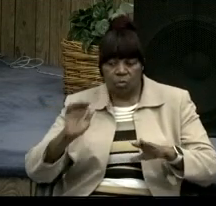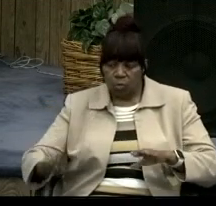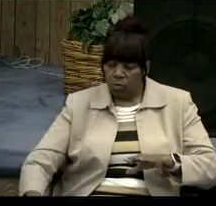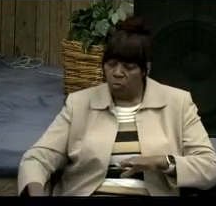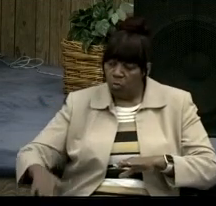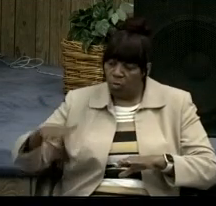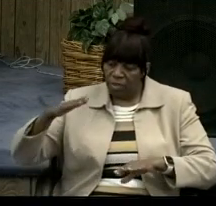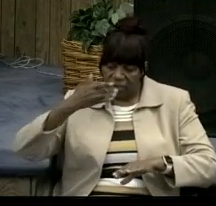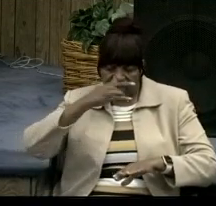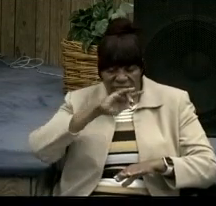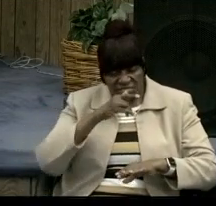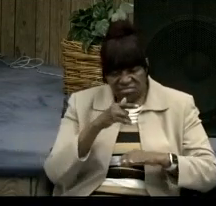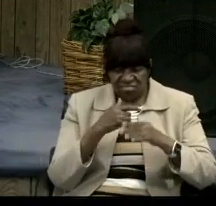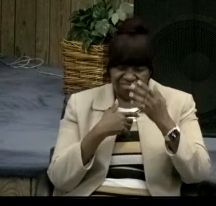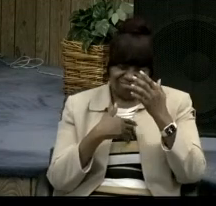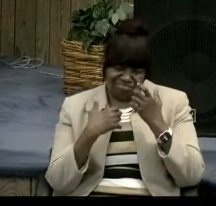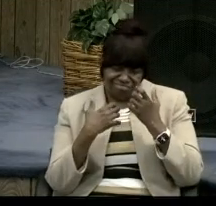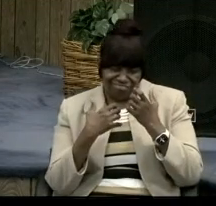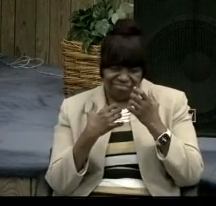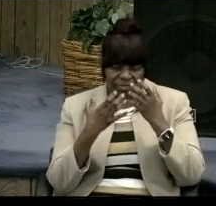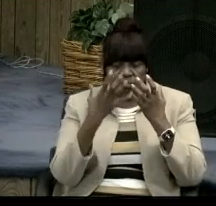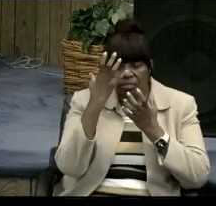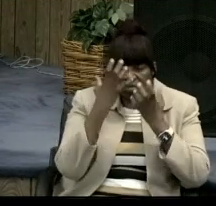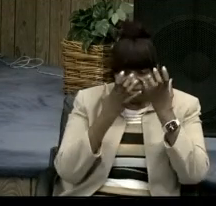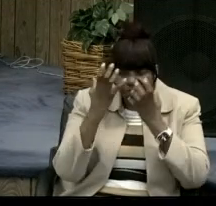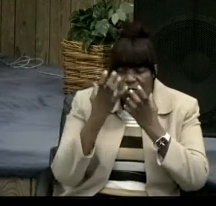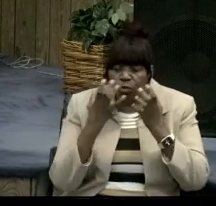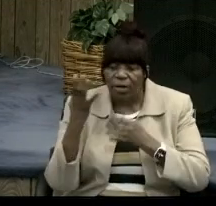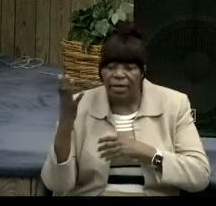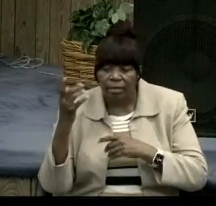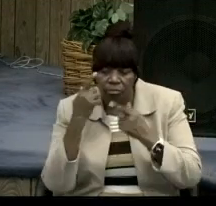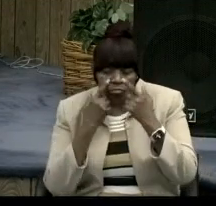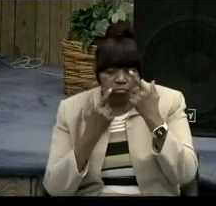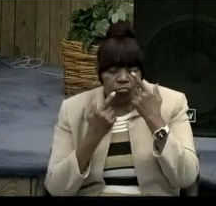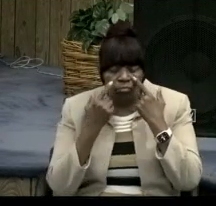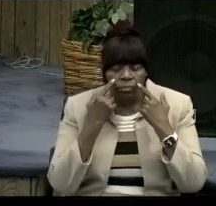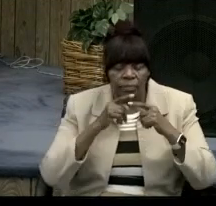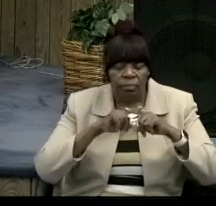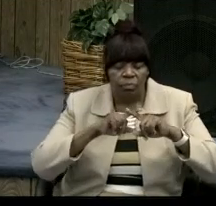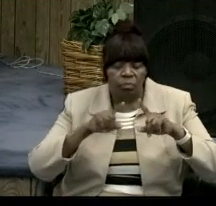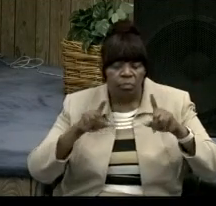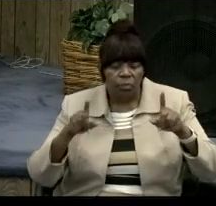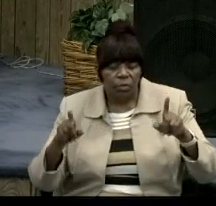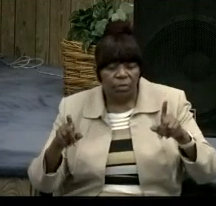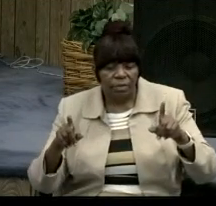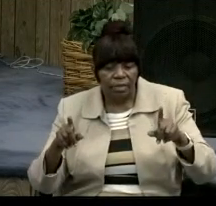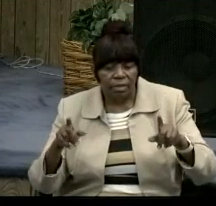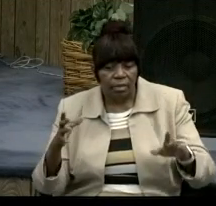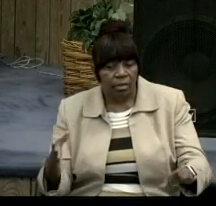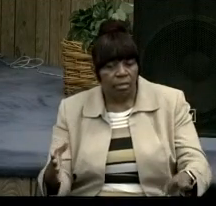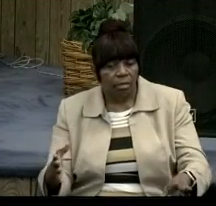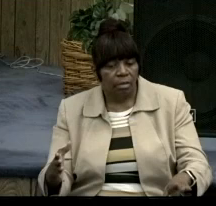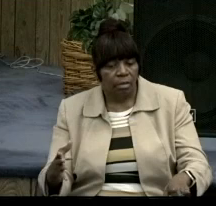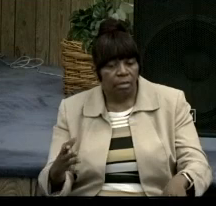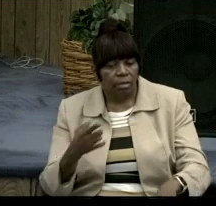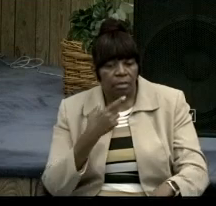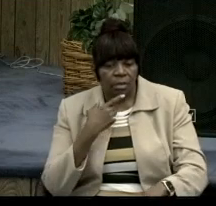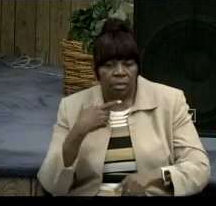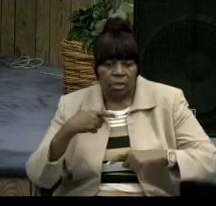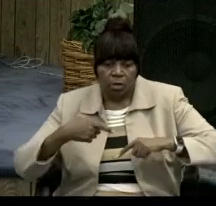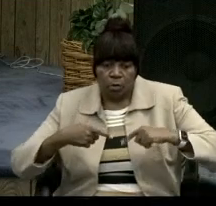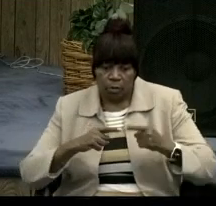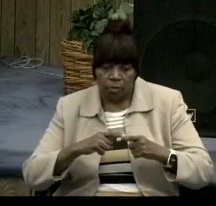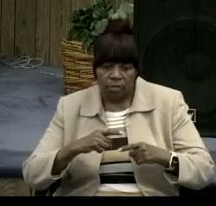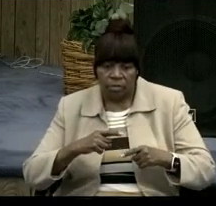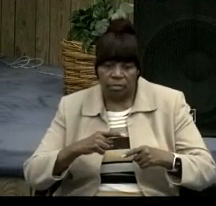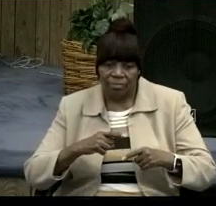kids and they're just whining, you don't come because you know they're whining. But when they show enough hurt and they call you, a